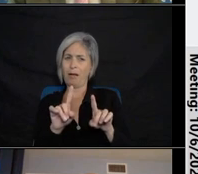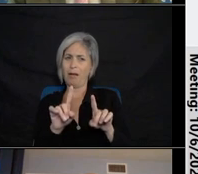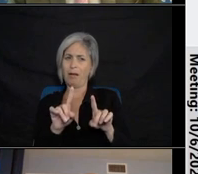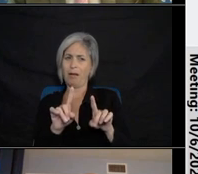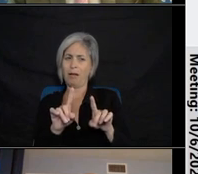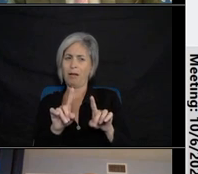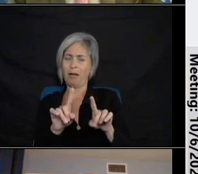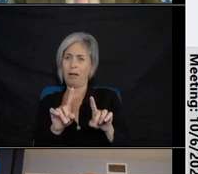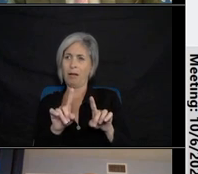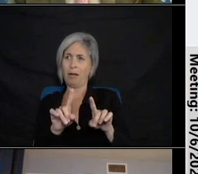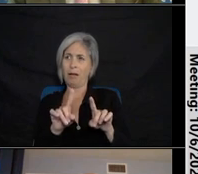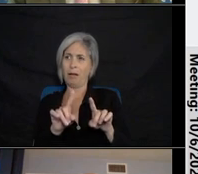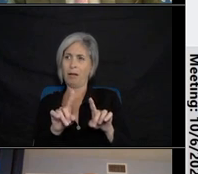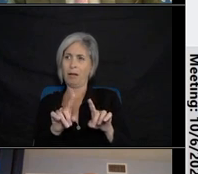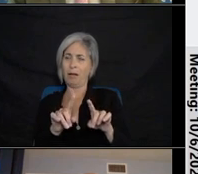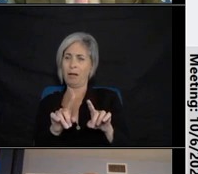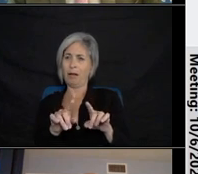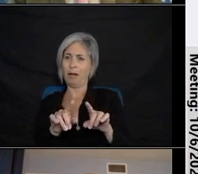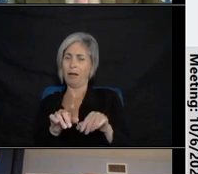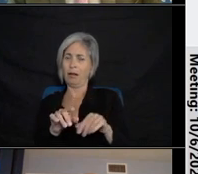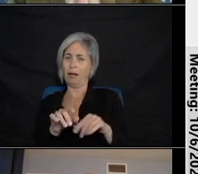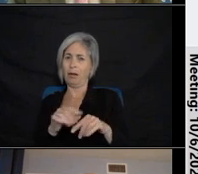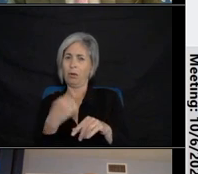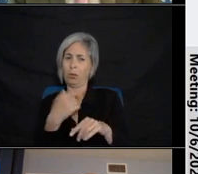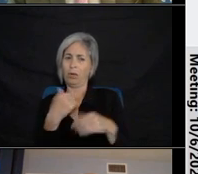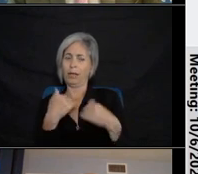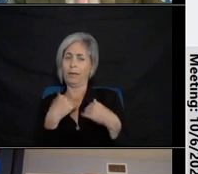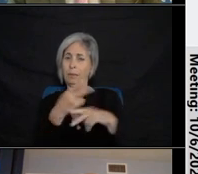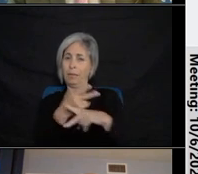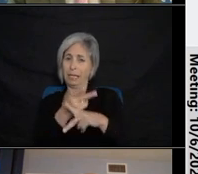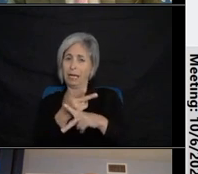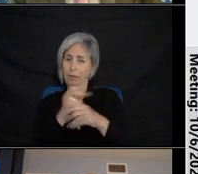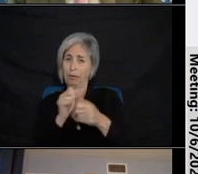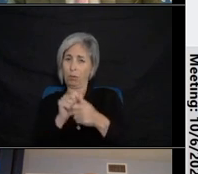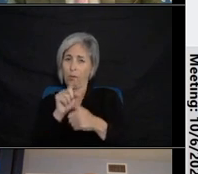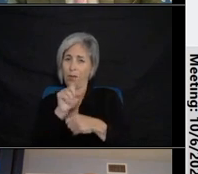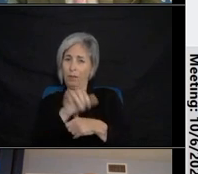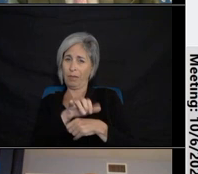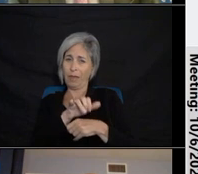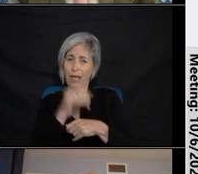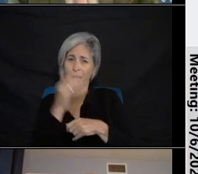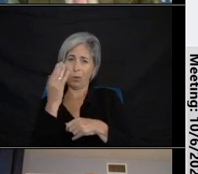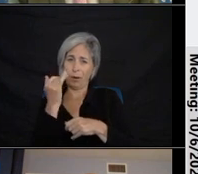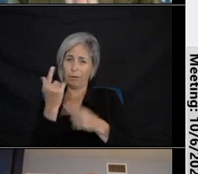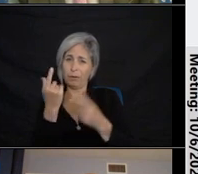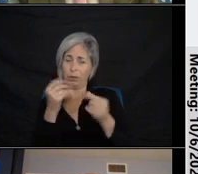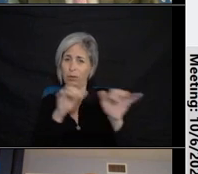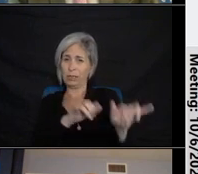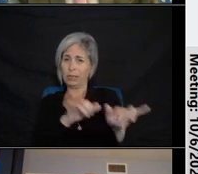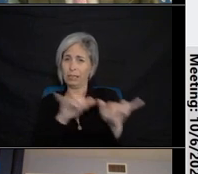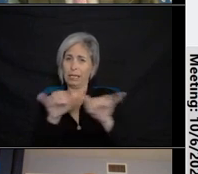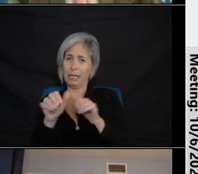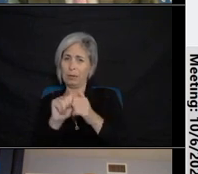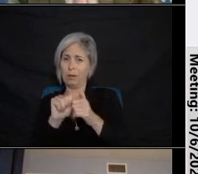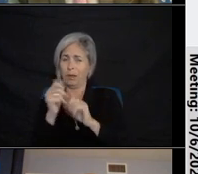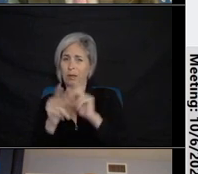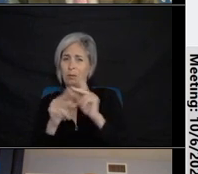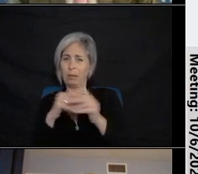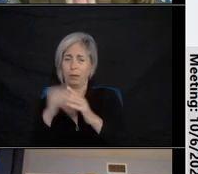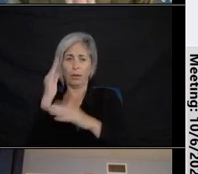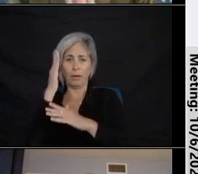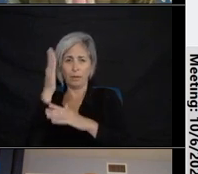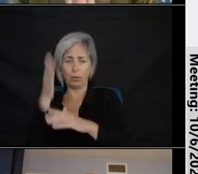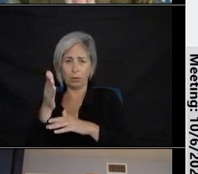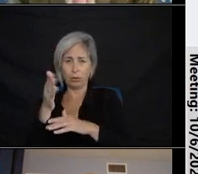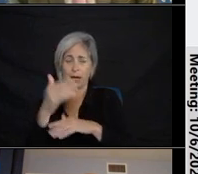for a while. I lost my net. But we have to be careful with that because we have to do the same thing for others in the future. So I'm